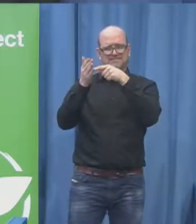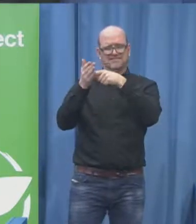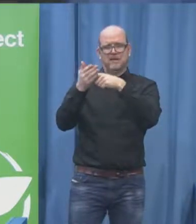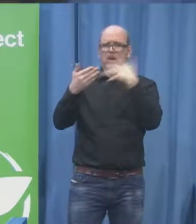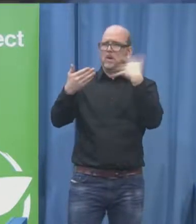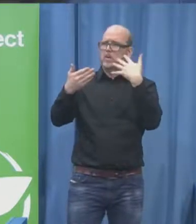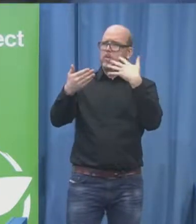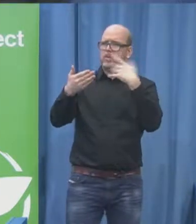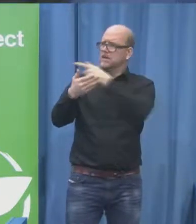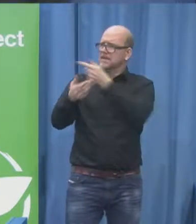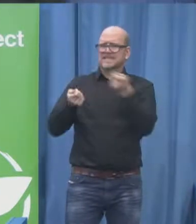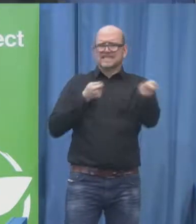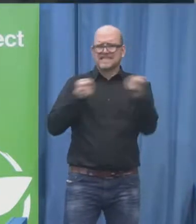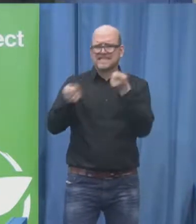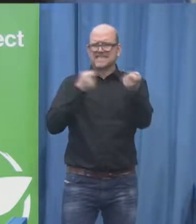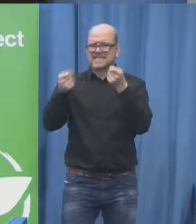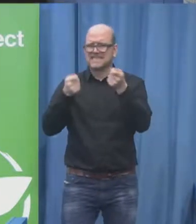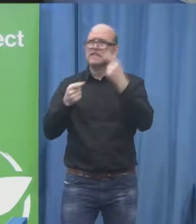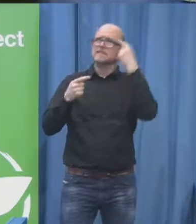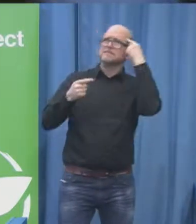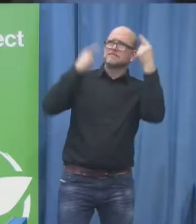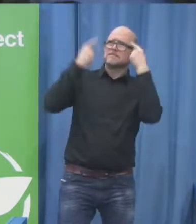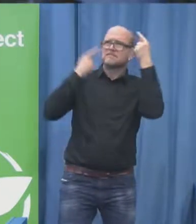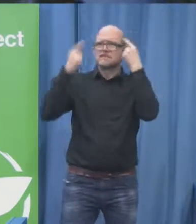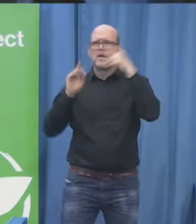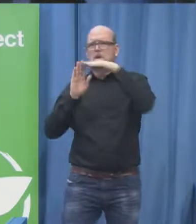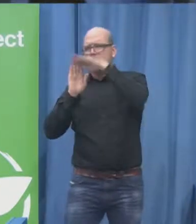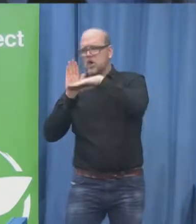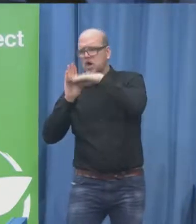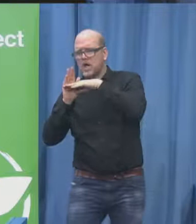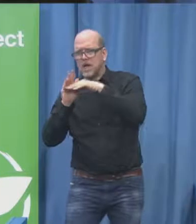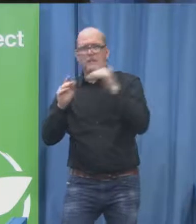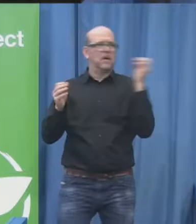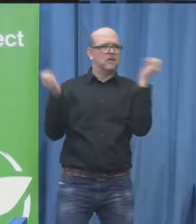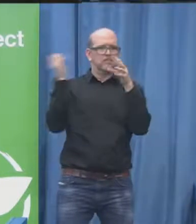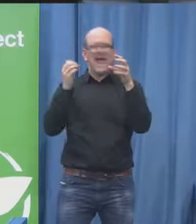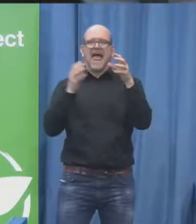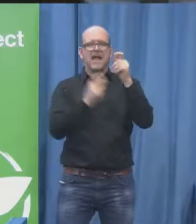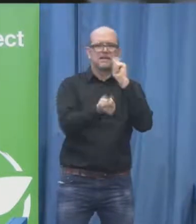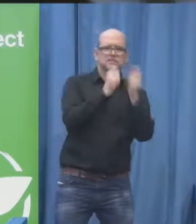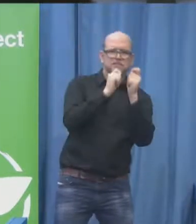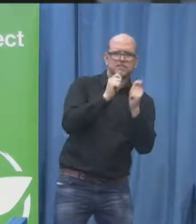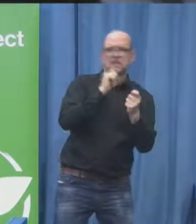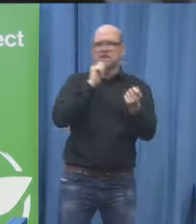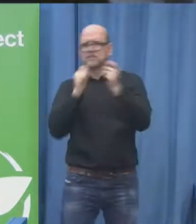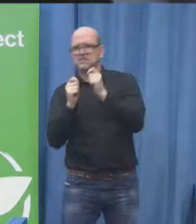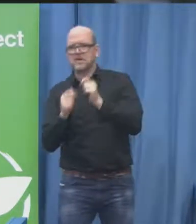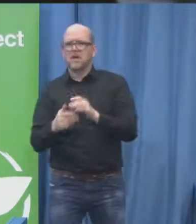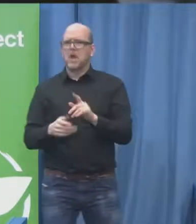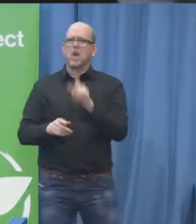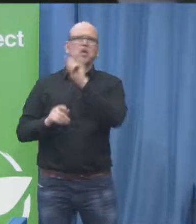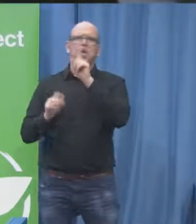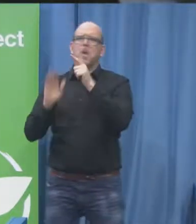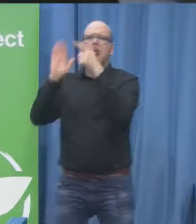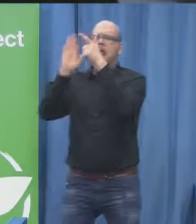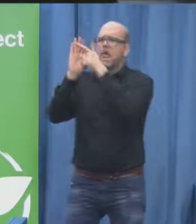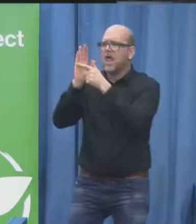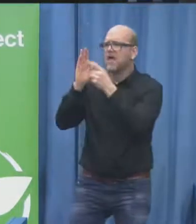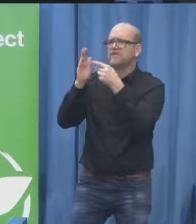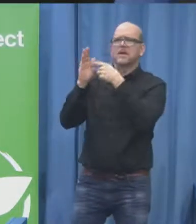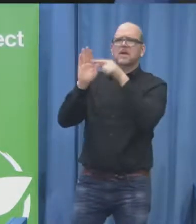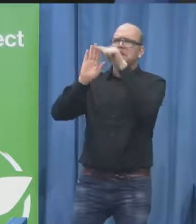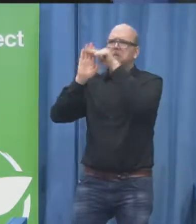They have changed for the better not only the law, but also the lives of millions of people with